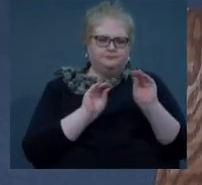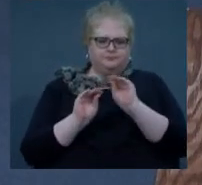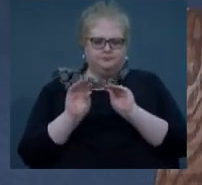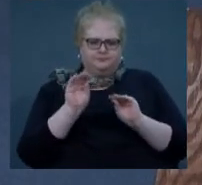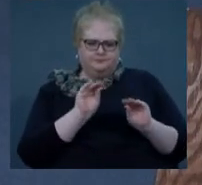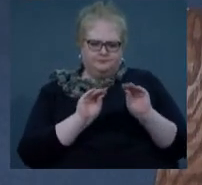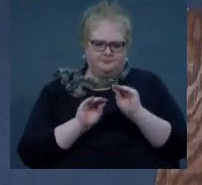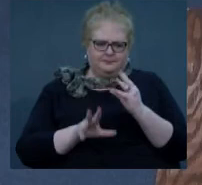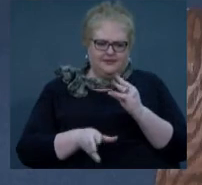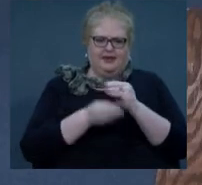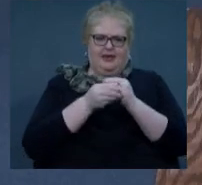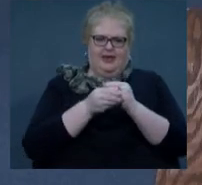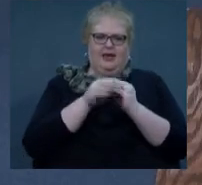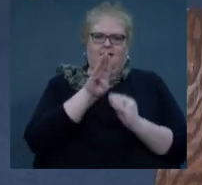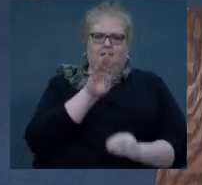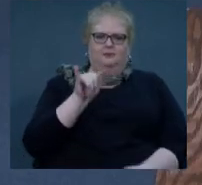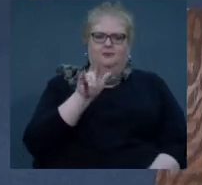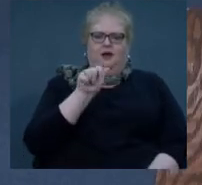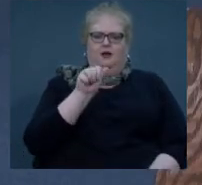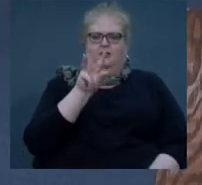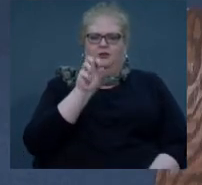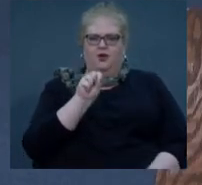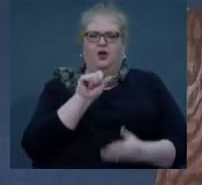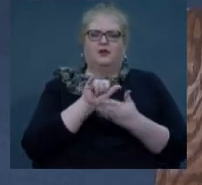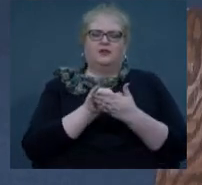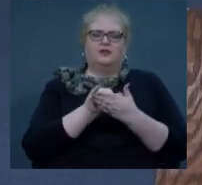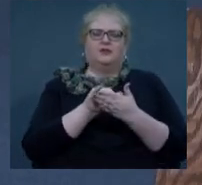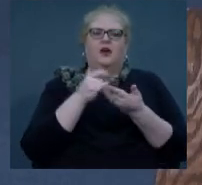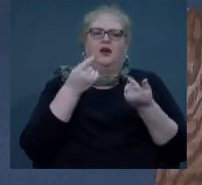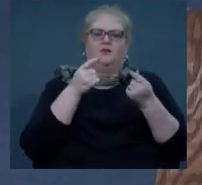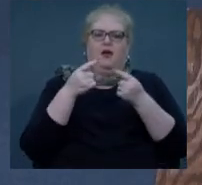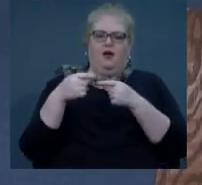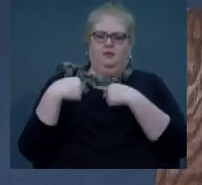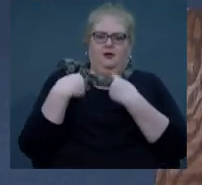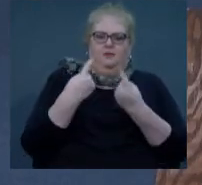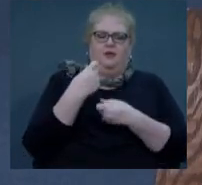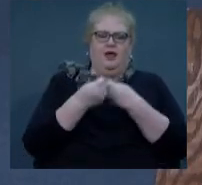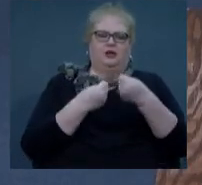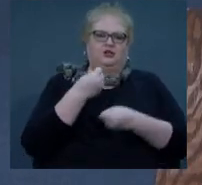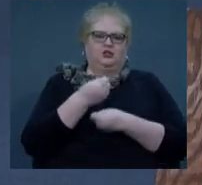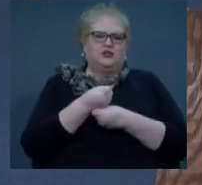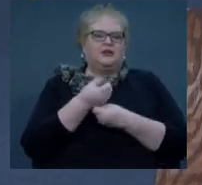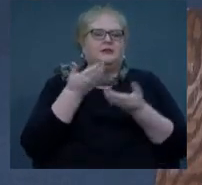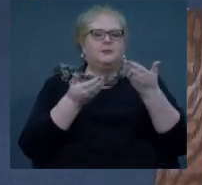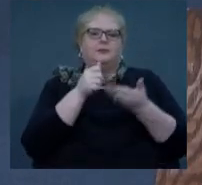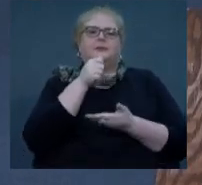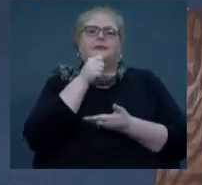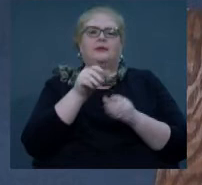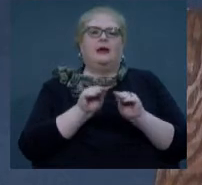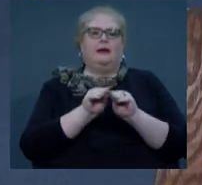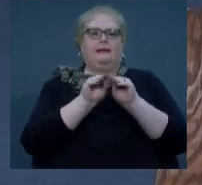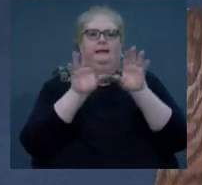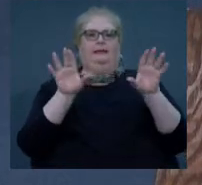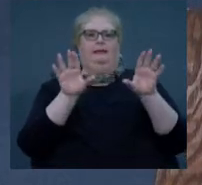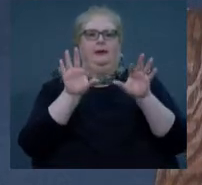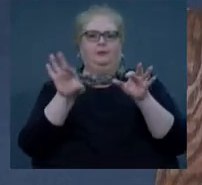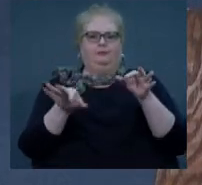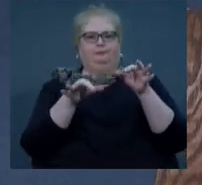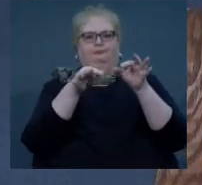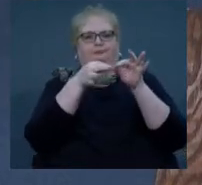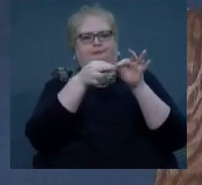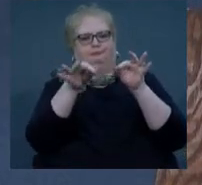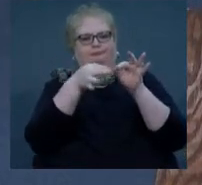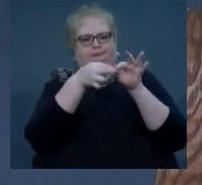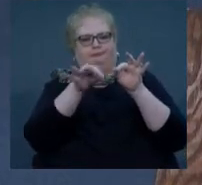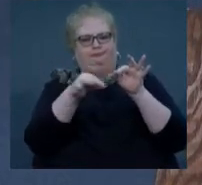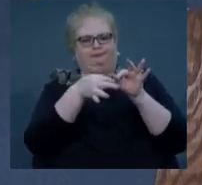not been perhaps adequately spelled out in the bylaws since they were last revised. And I